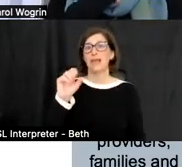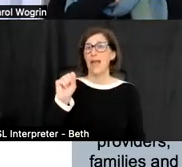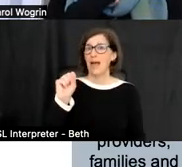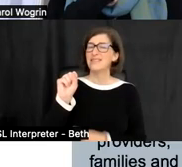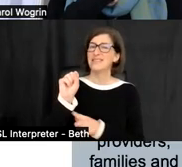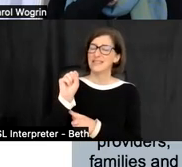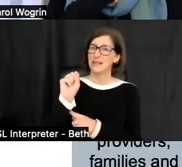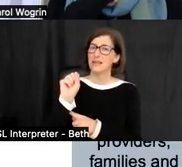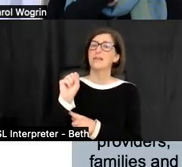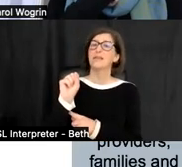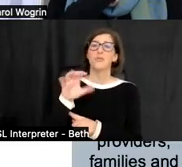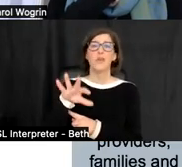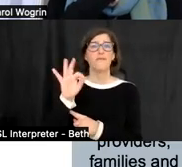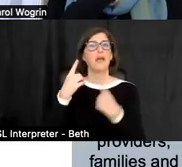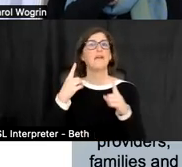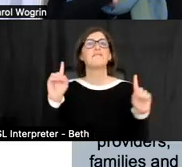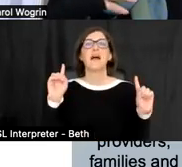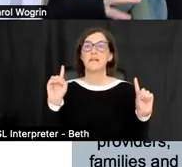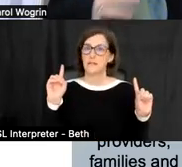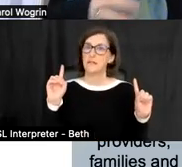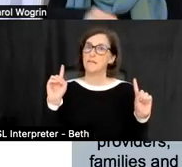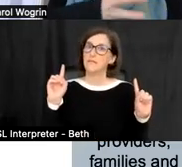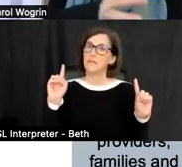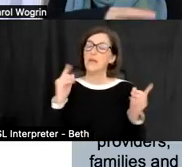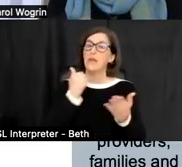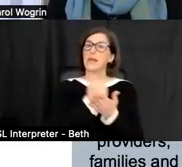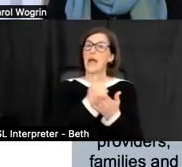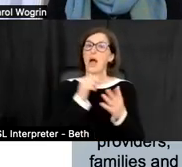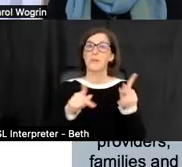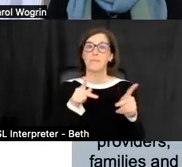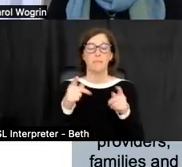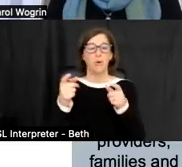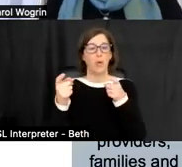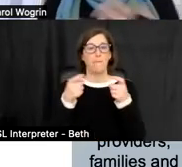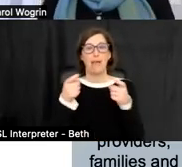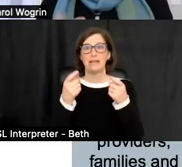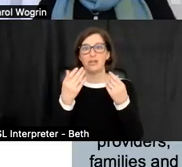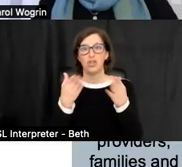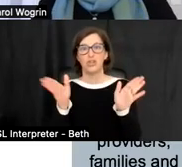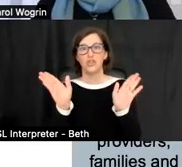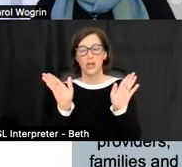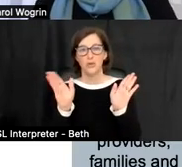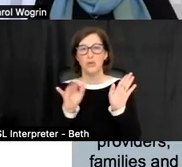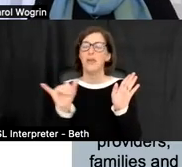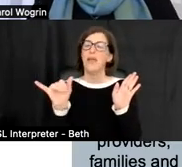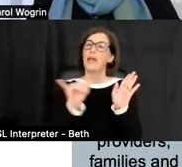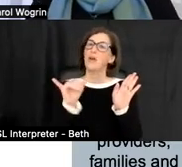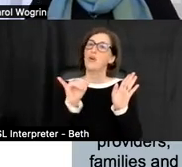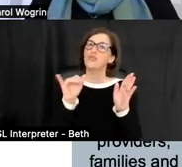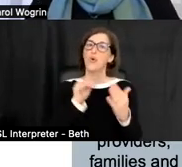are, we find, very effective in helping people just manage in general, and as well as